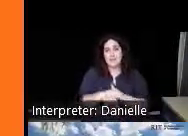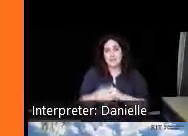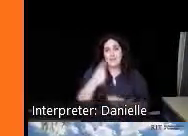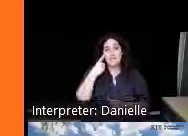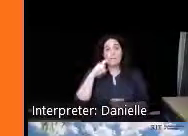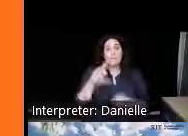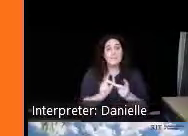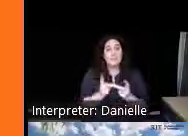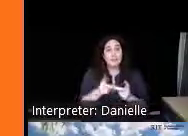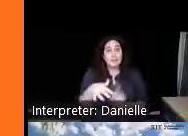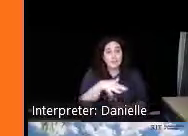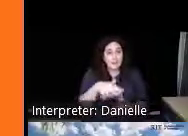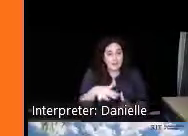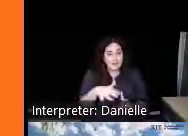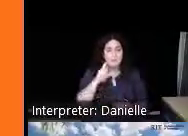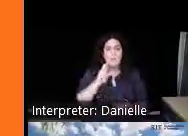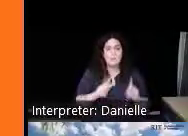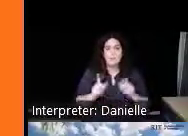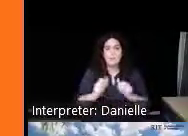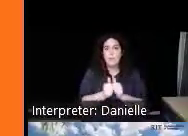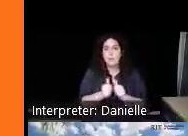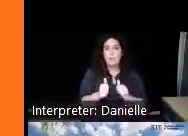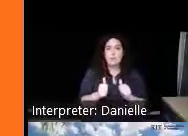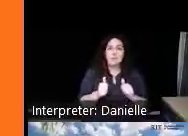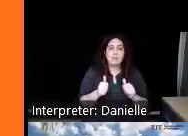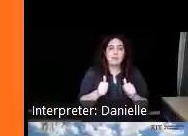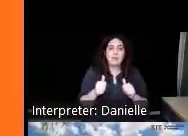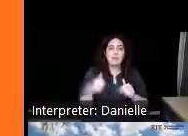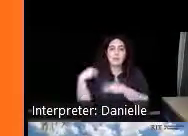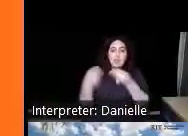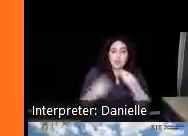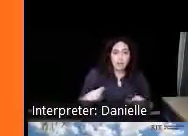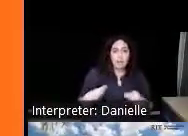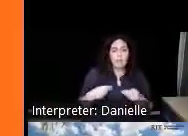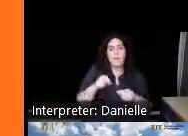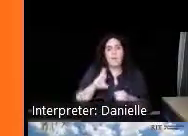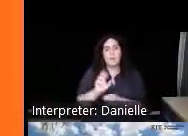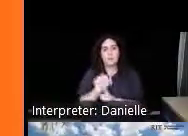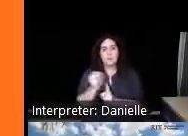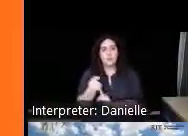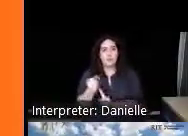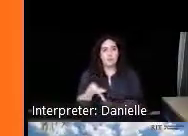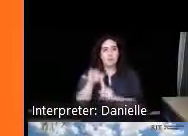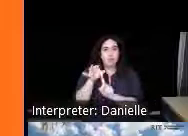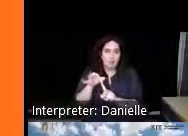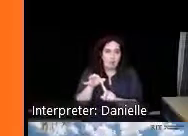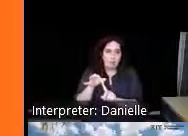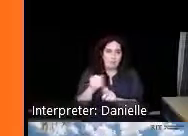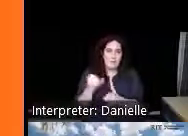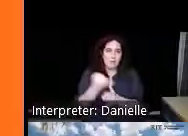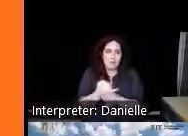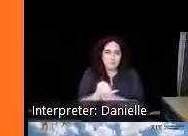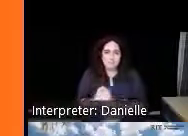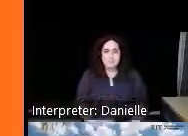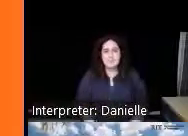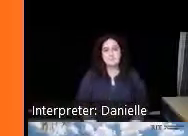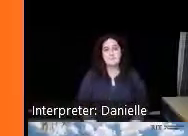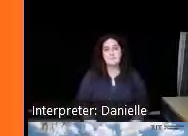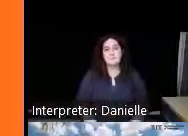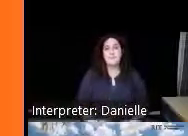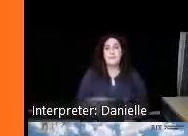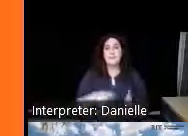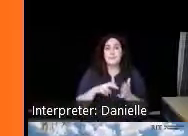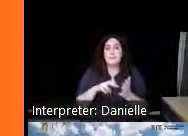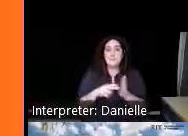congenital, acquired, or situational impairments. And usually this is through increasing the support that allows designers to improve